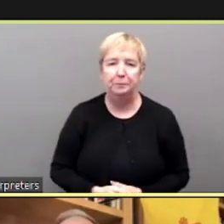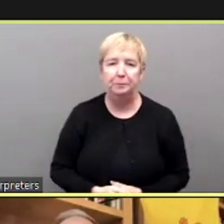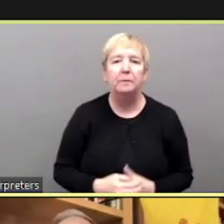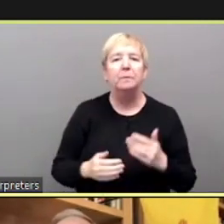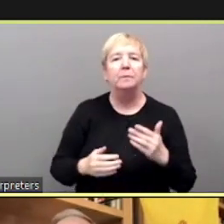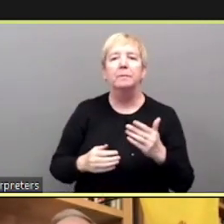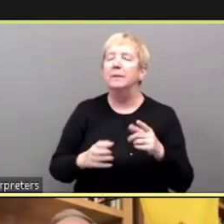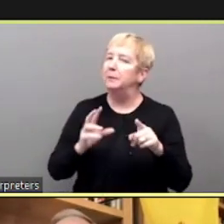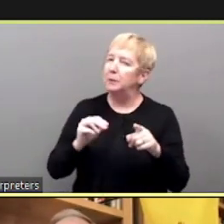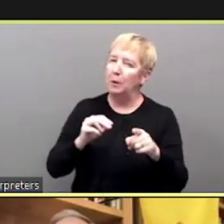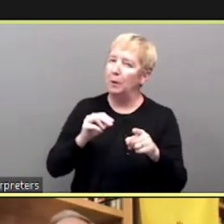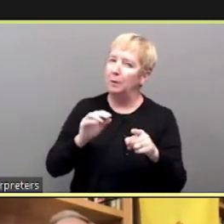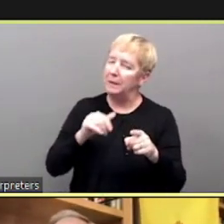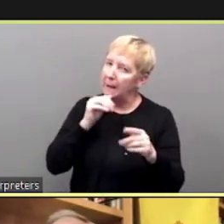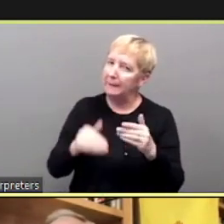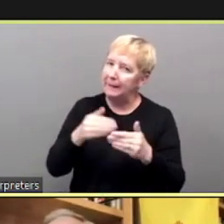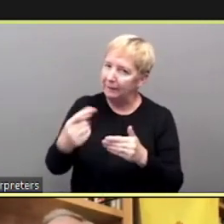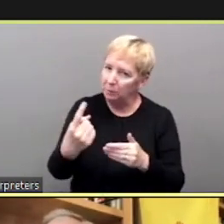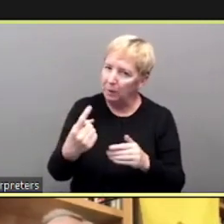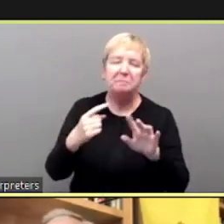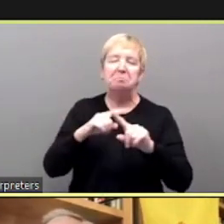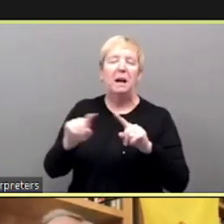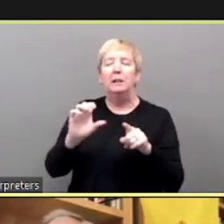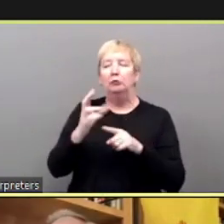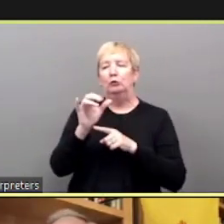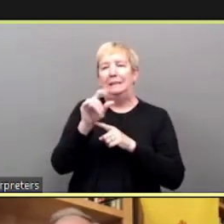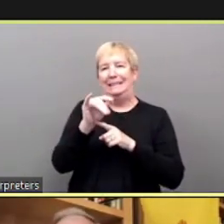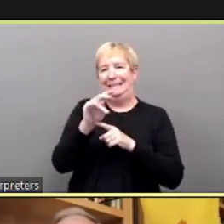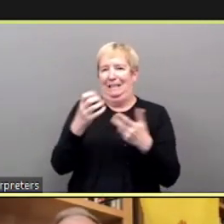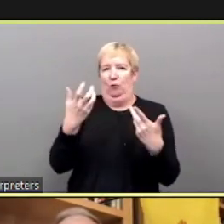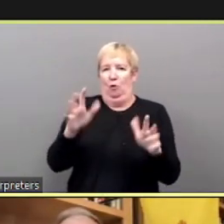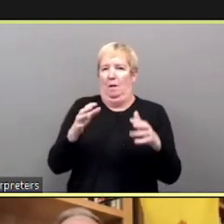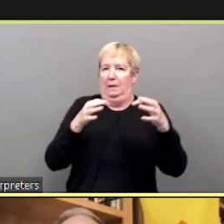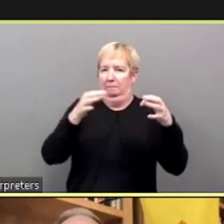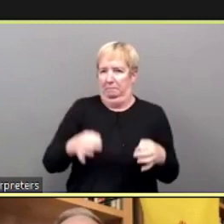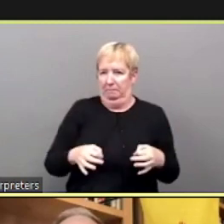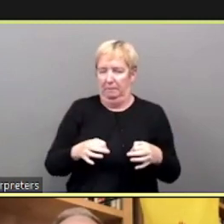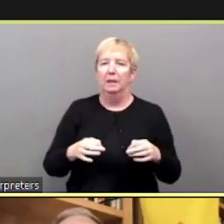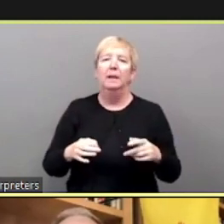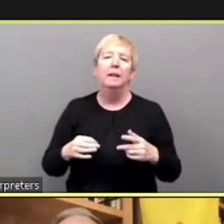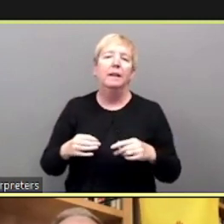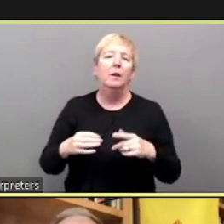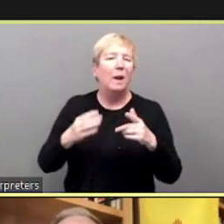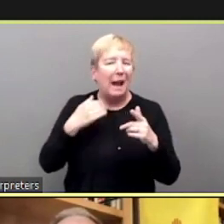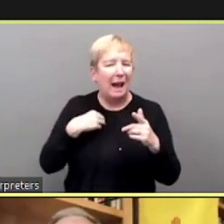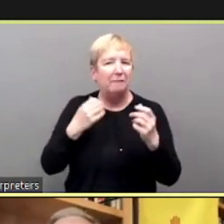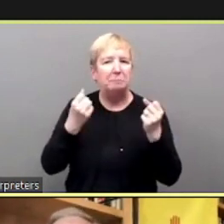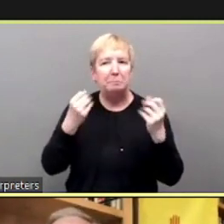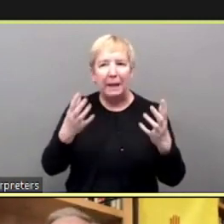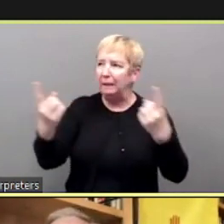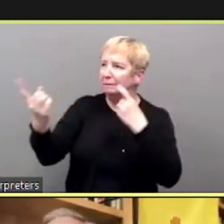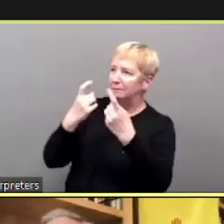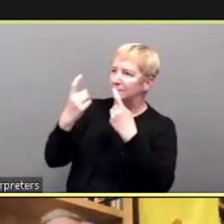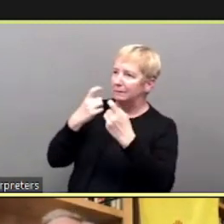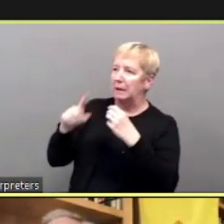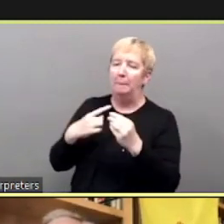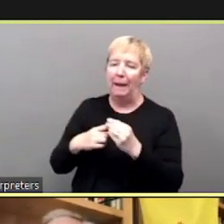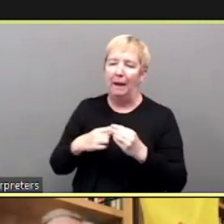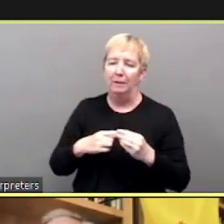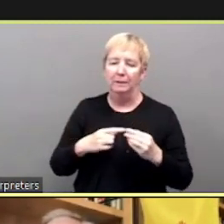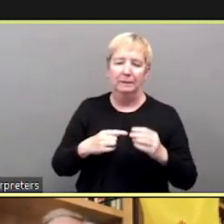It's not the next slide, but Christine already dealt with hospitalizations. We've had a lot of questions about hospitalizations in the 5